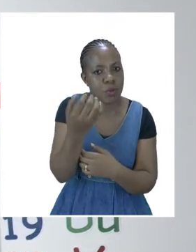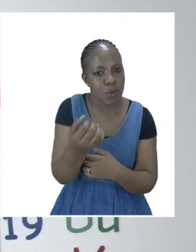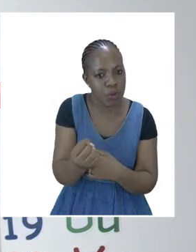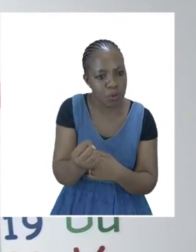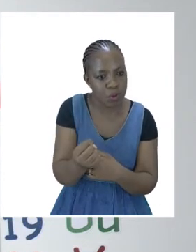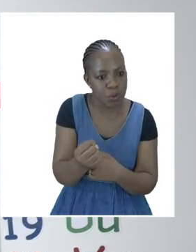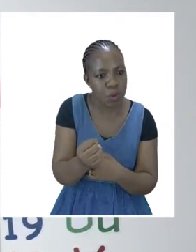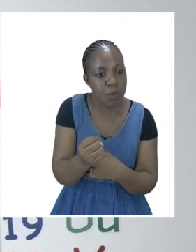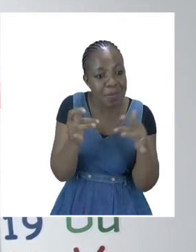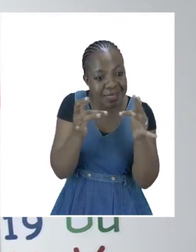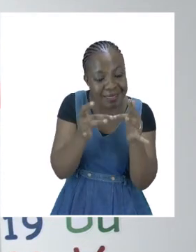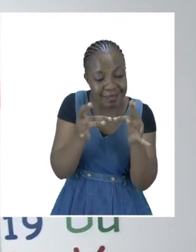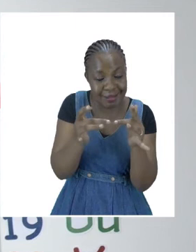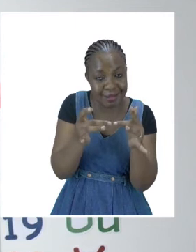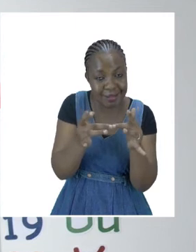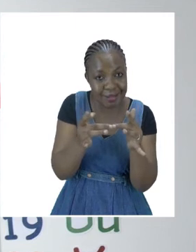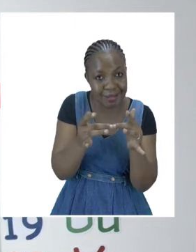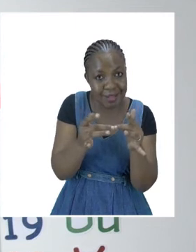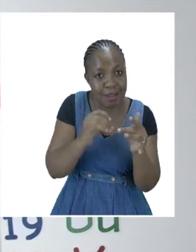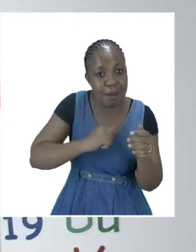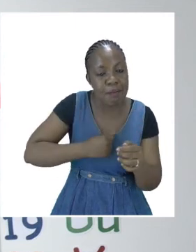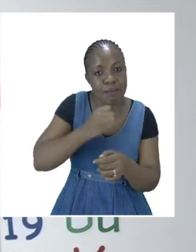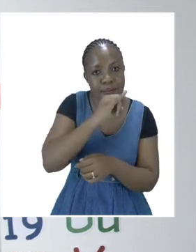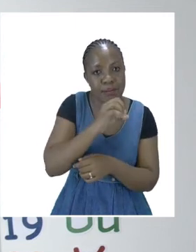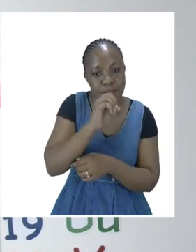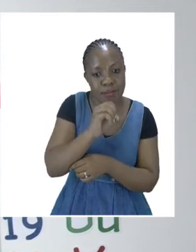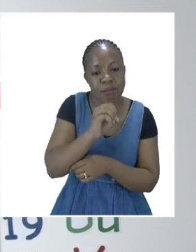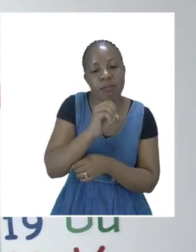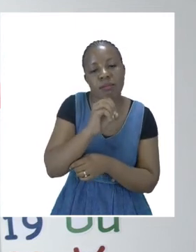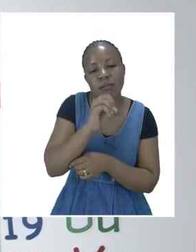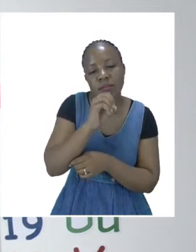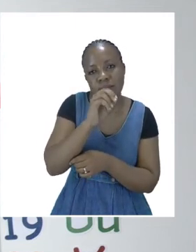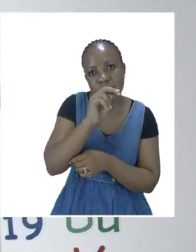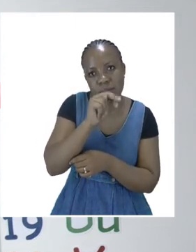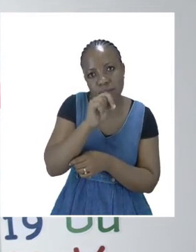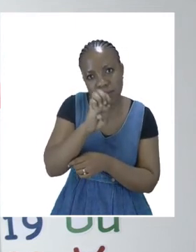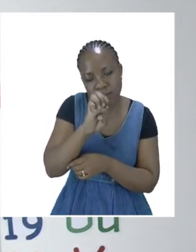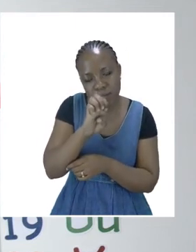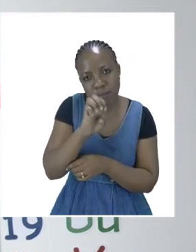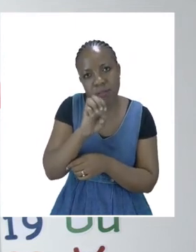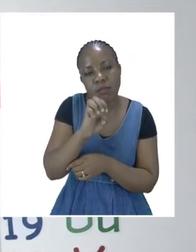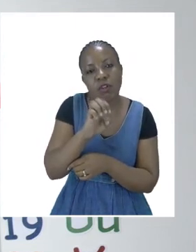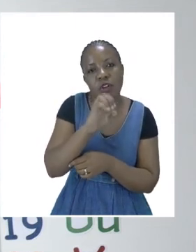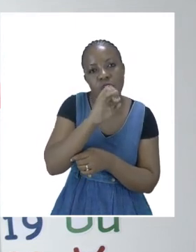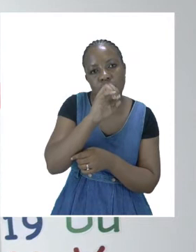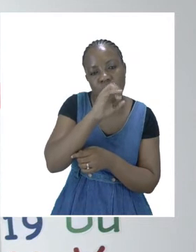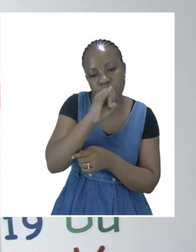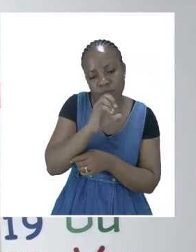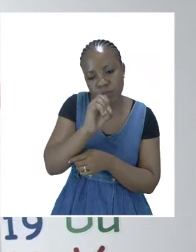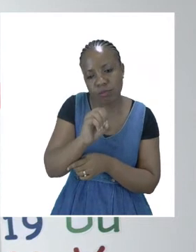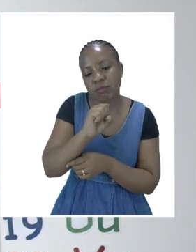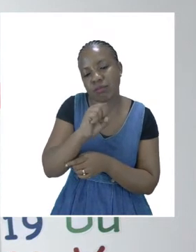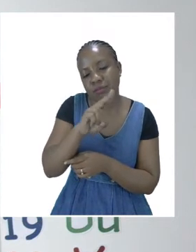our online platforms, MyZone and Zoshi Facebook pages, and in addition,